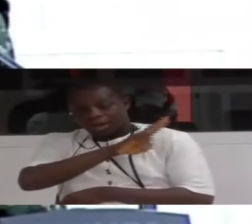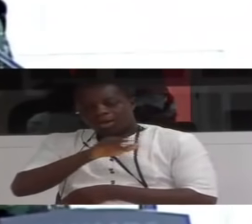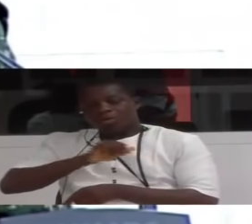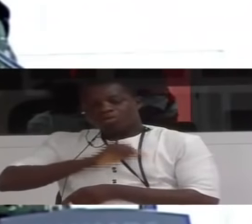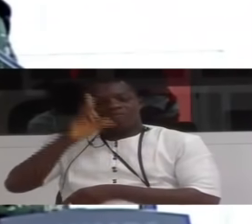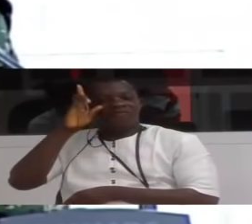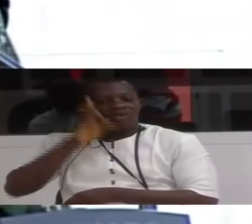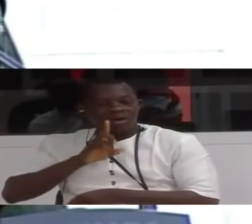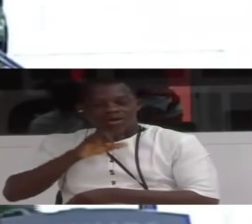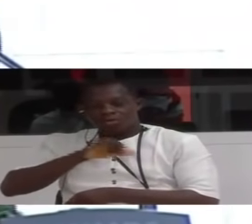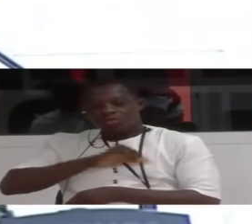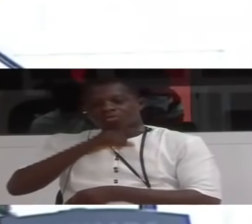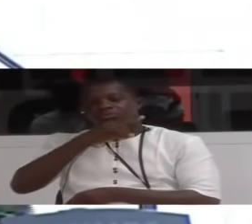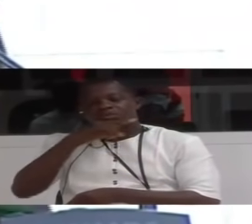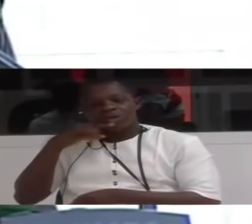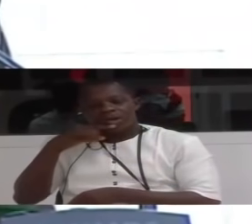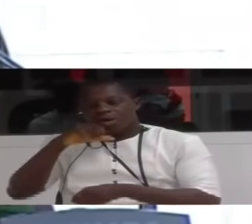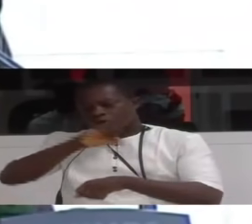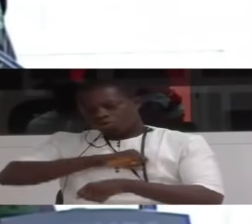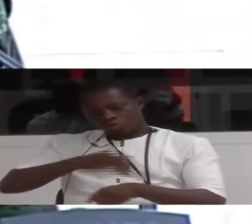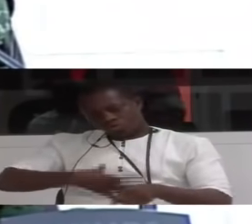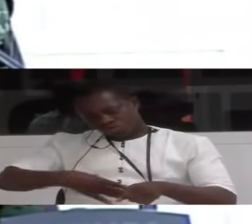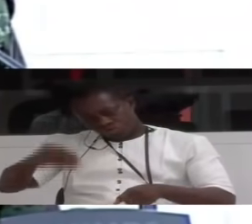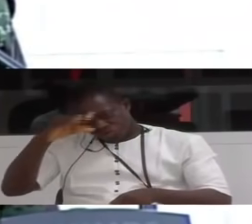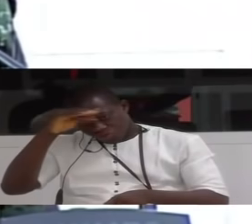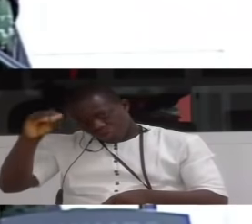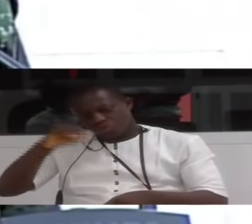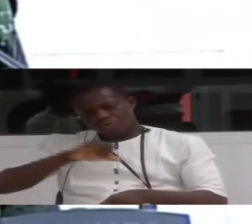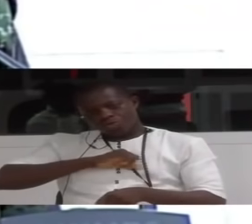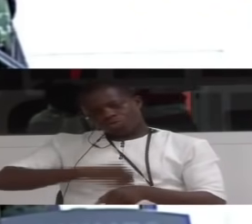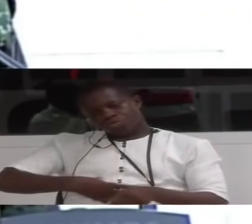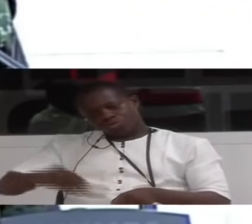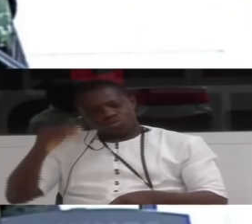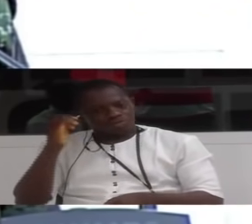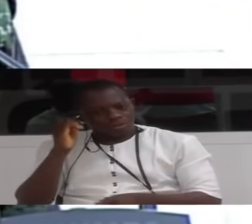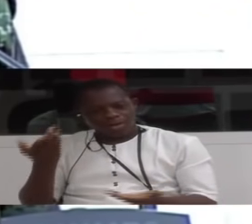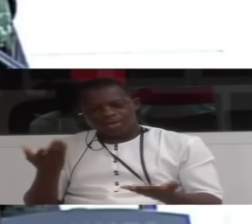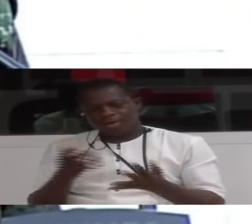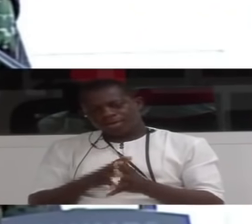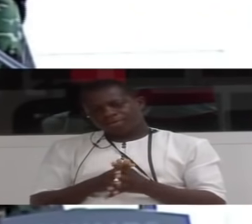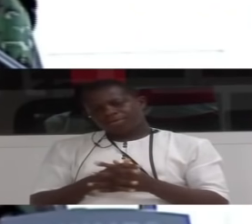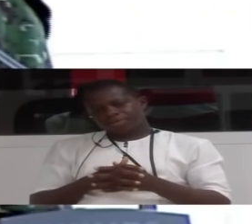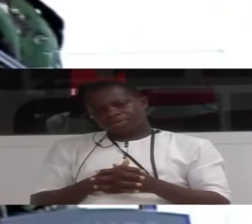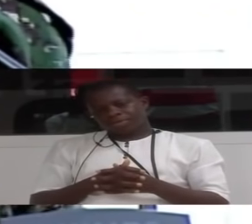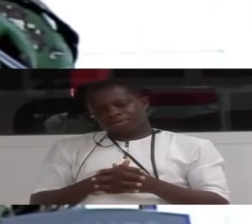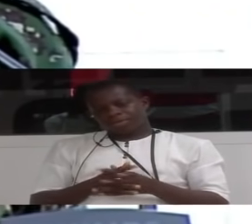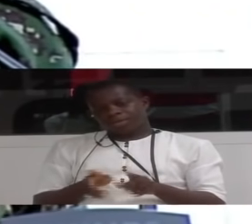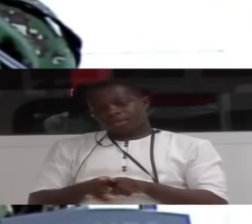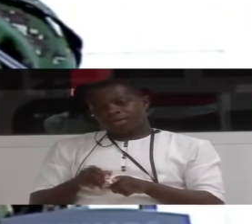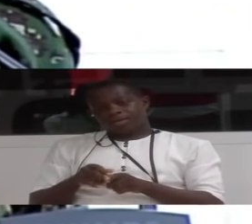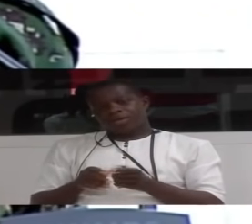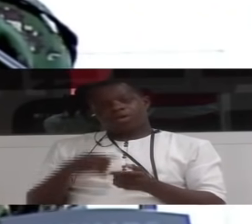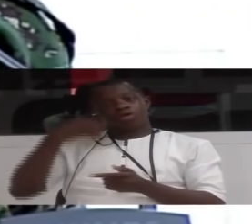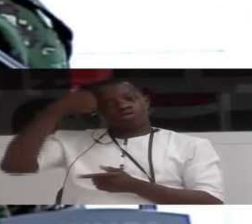That these things that we are doing to these people, they are our own fathers, our own brothers, our own sons. So many nyinin